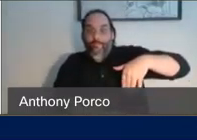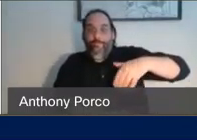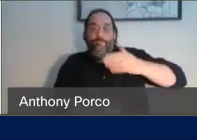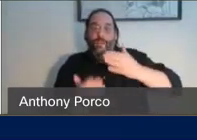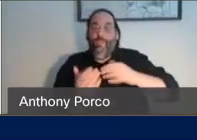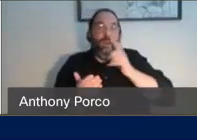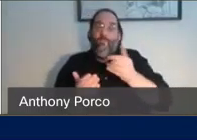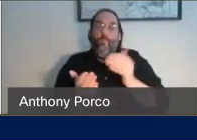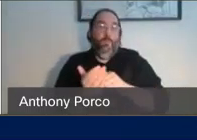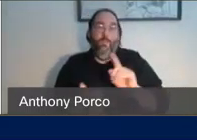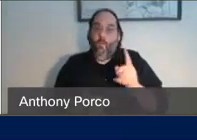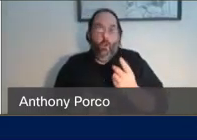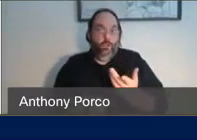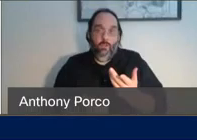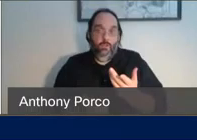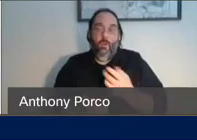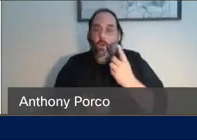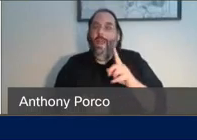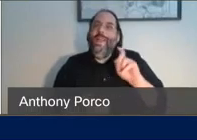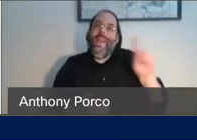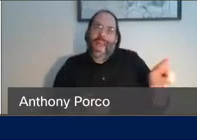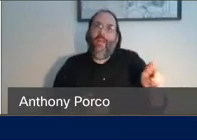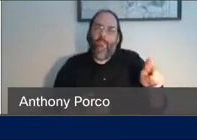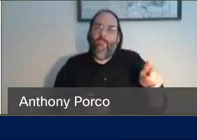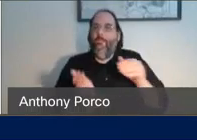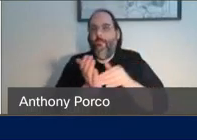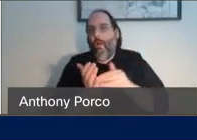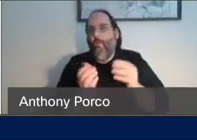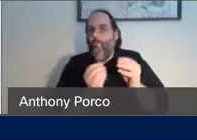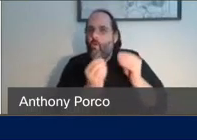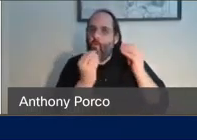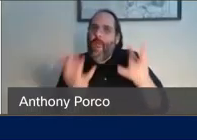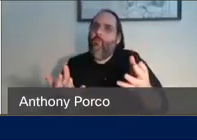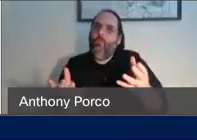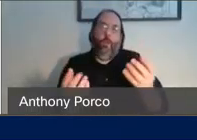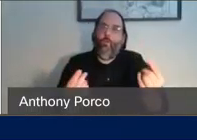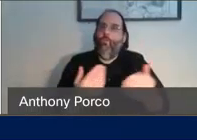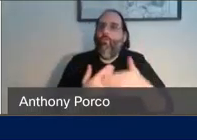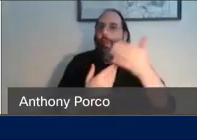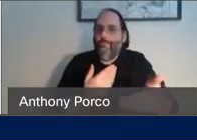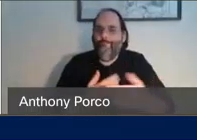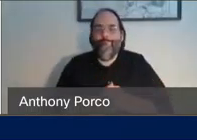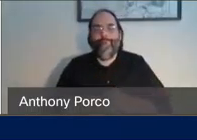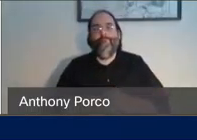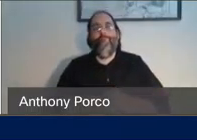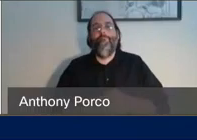repeat the first one. Always check with your medical provider for more information on what you should do next.